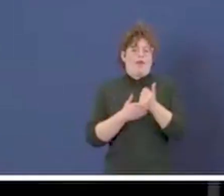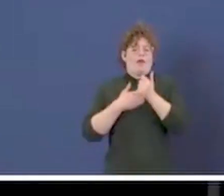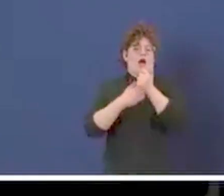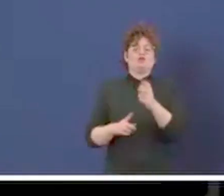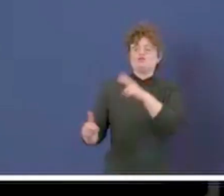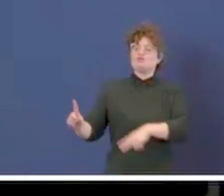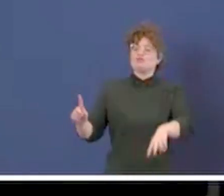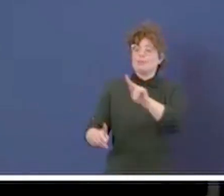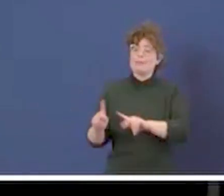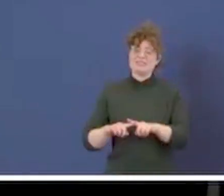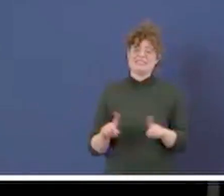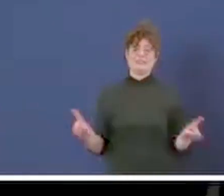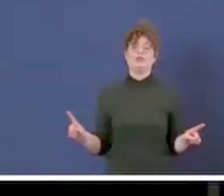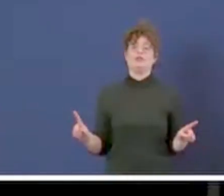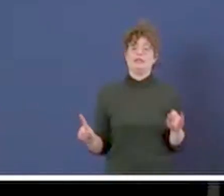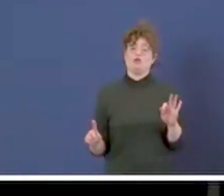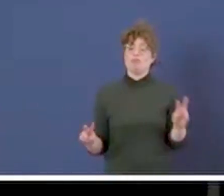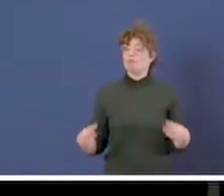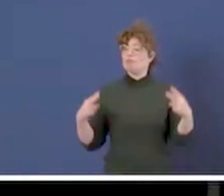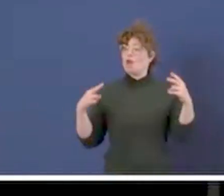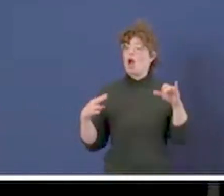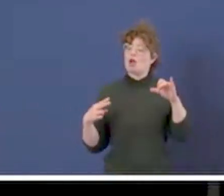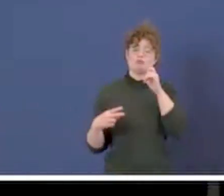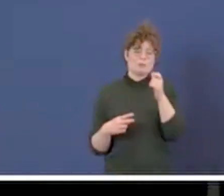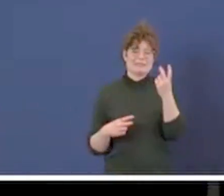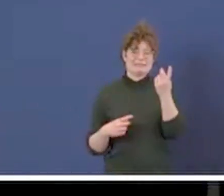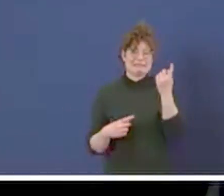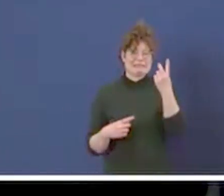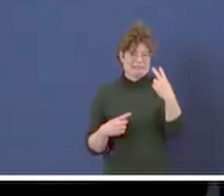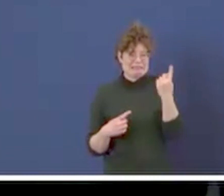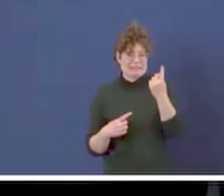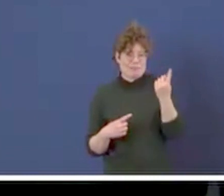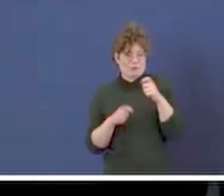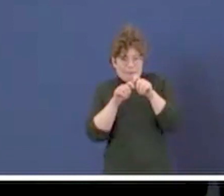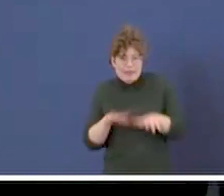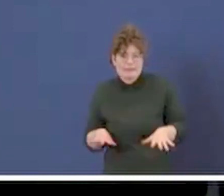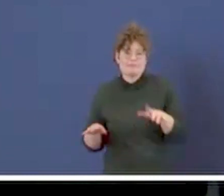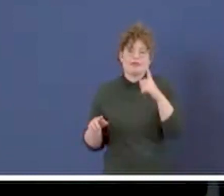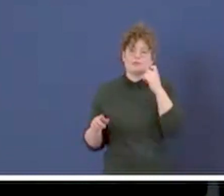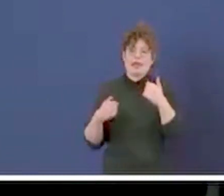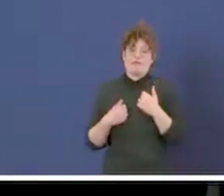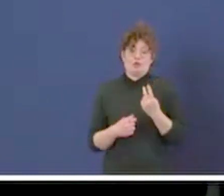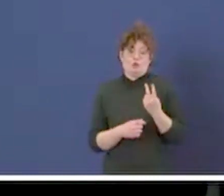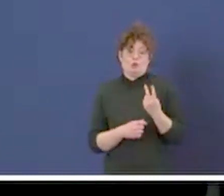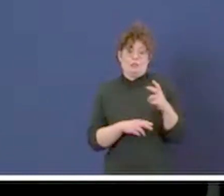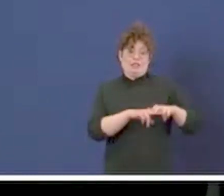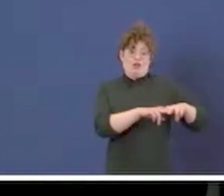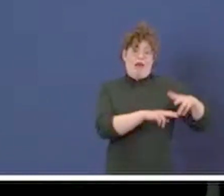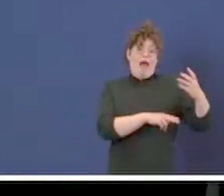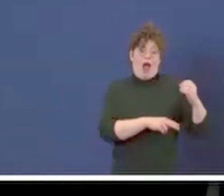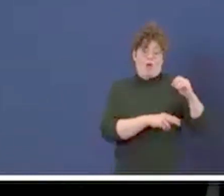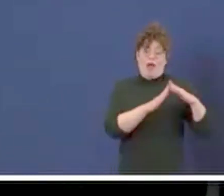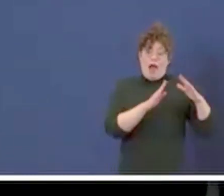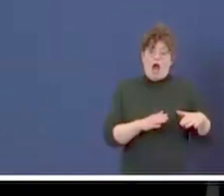people differently. When you look at me, you don't see someone who was blessed because we had a 2-seater outhouse and